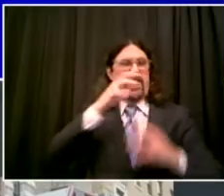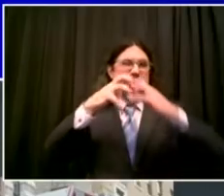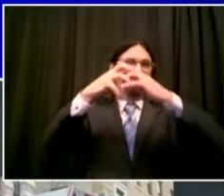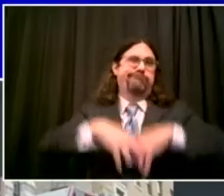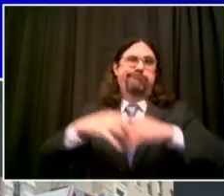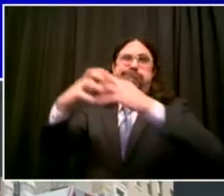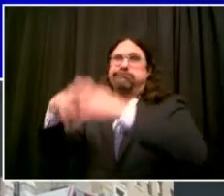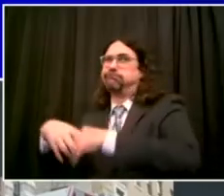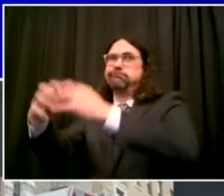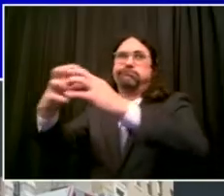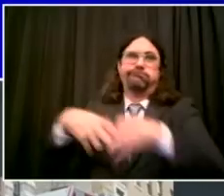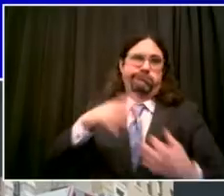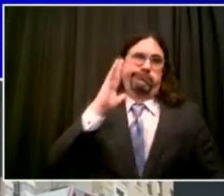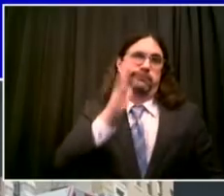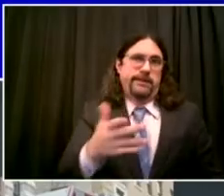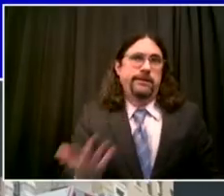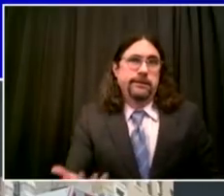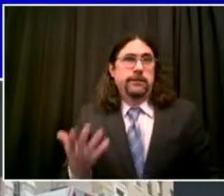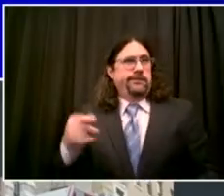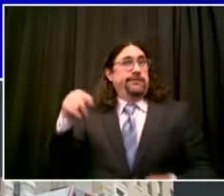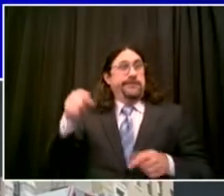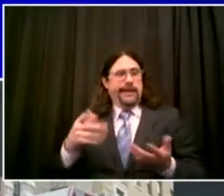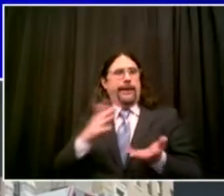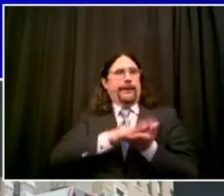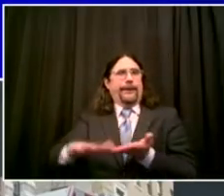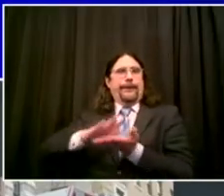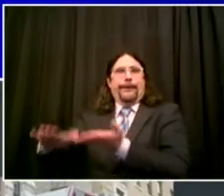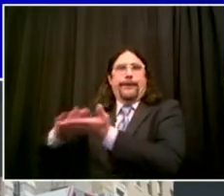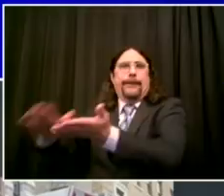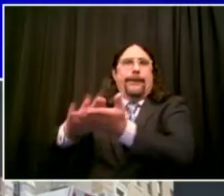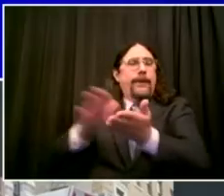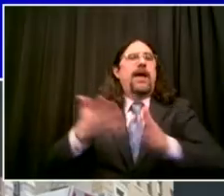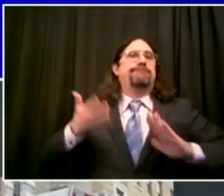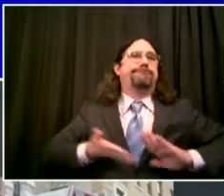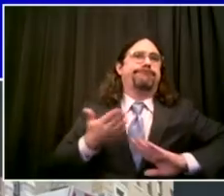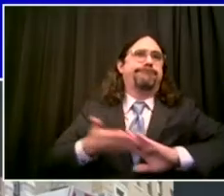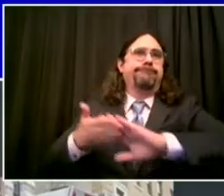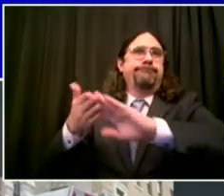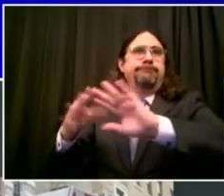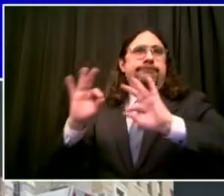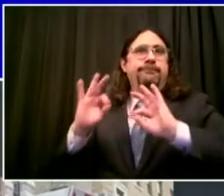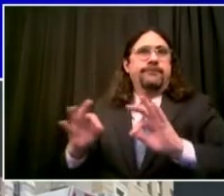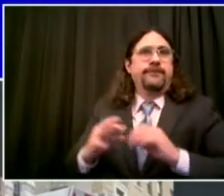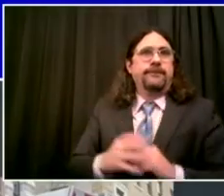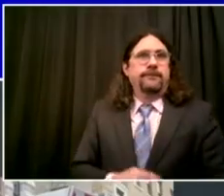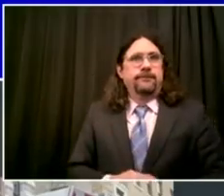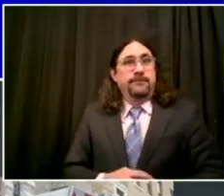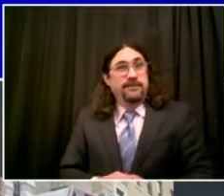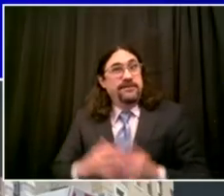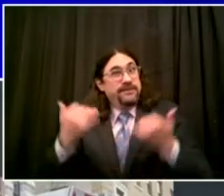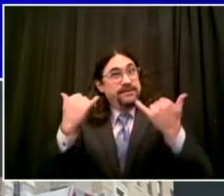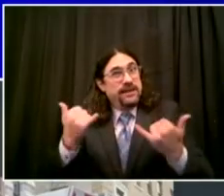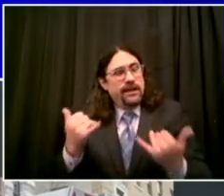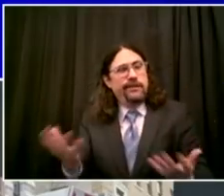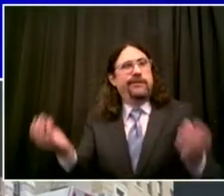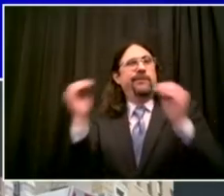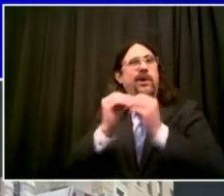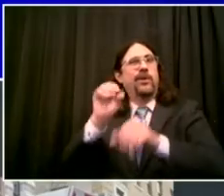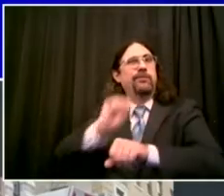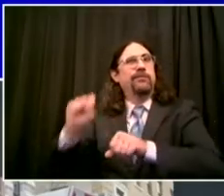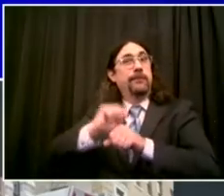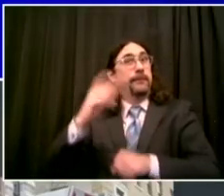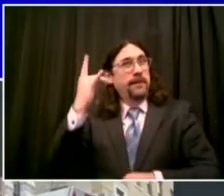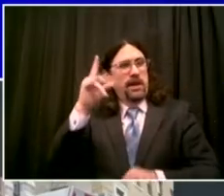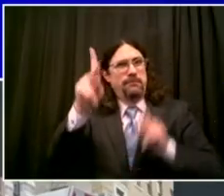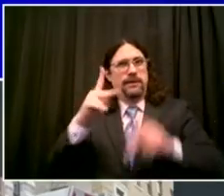lot of places because people have been home. But they've been there, keeping things together in the city, and then they've gone the extra mile, playing a major